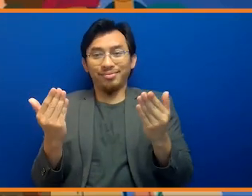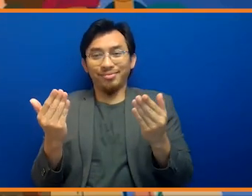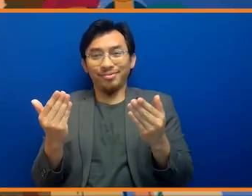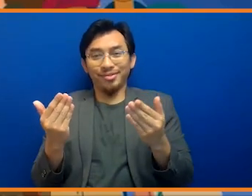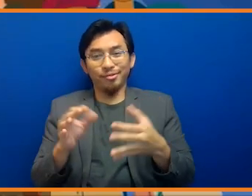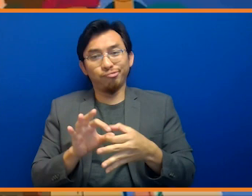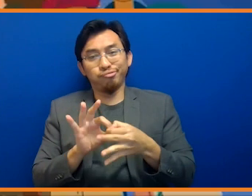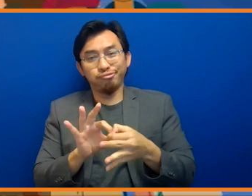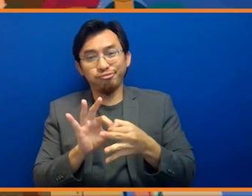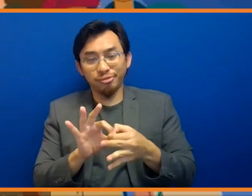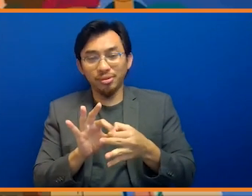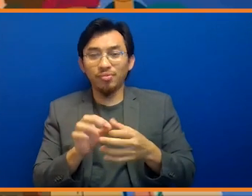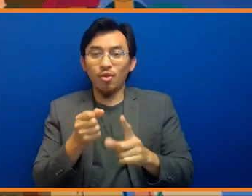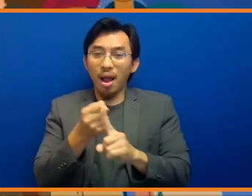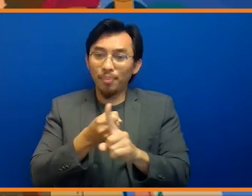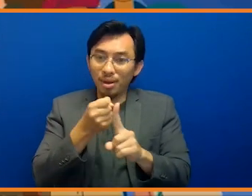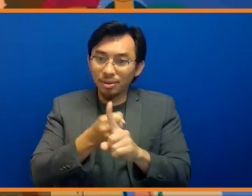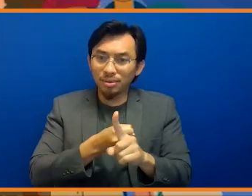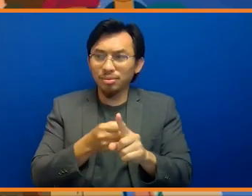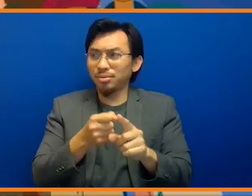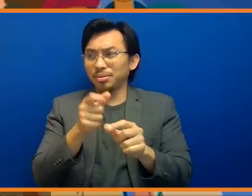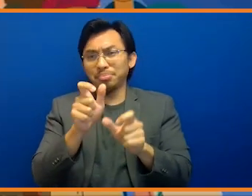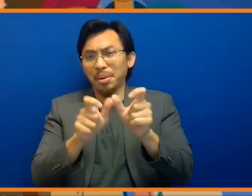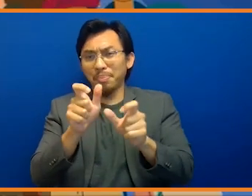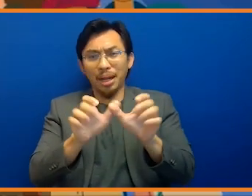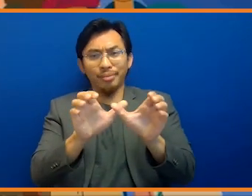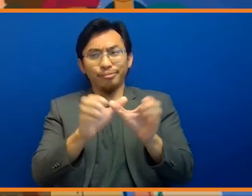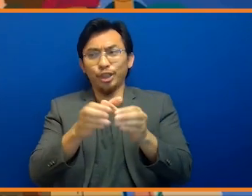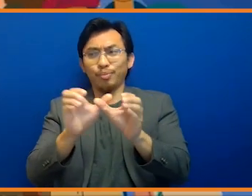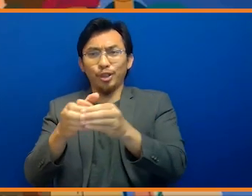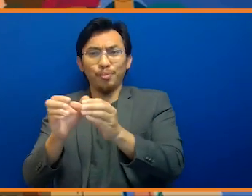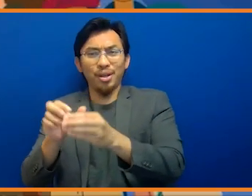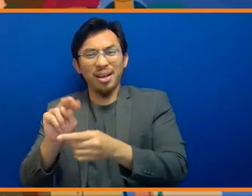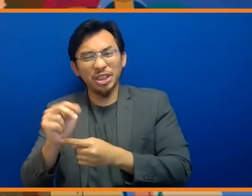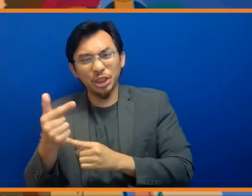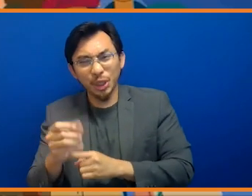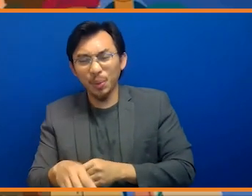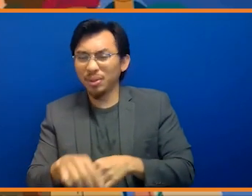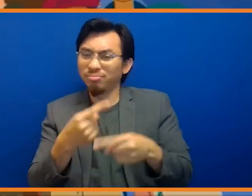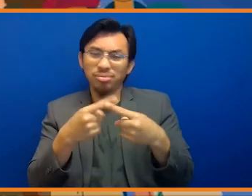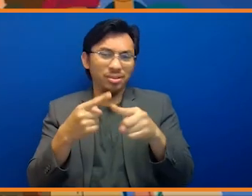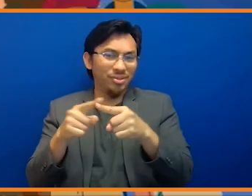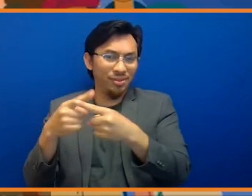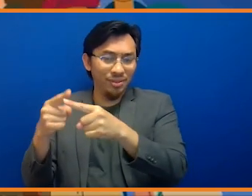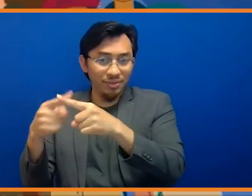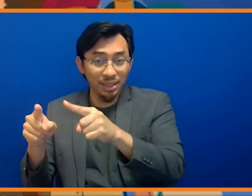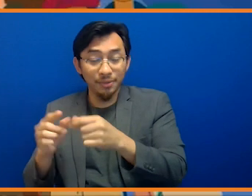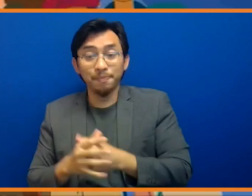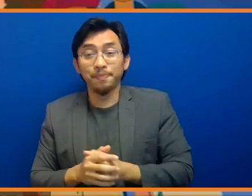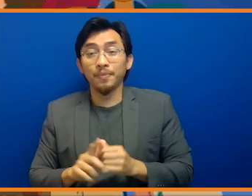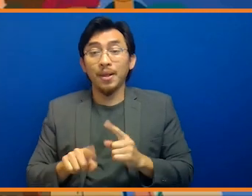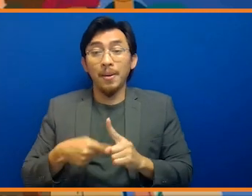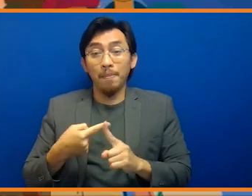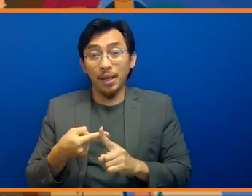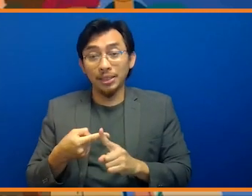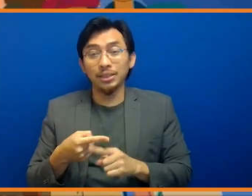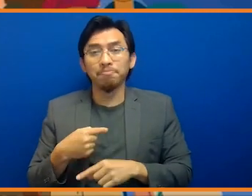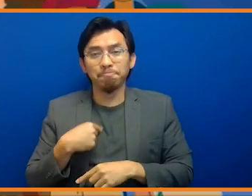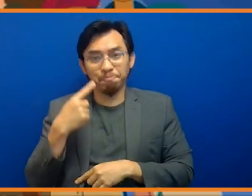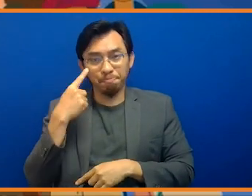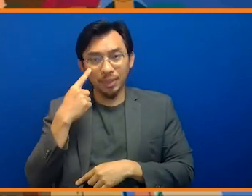to advocate the people, stakeholders to help each other. And also this, I